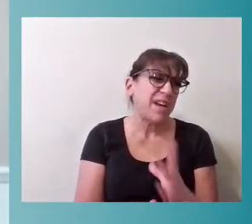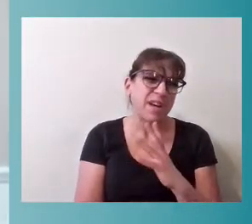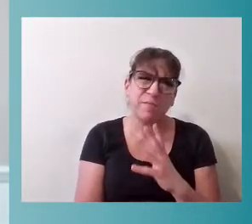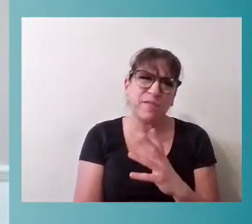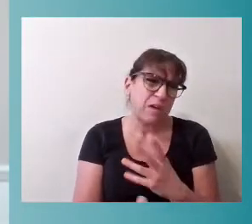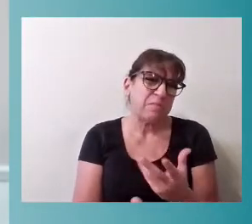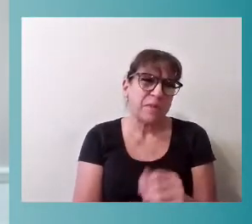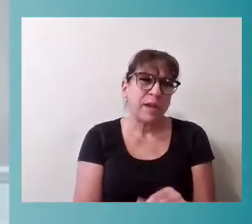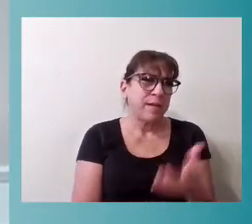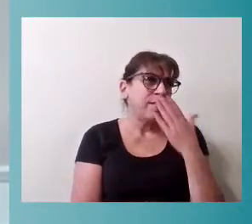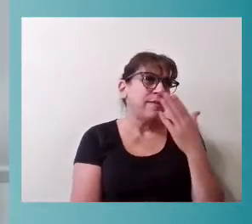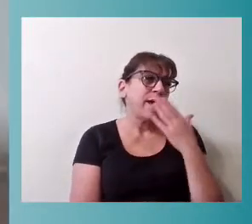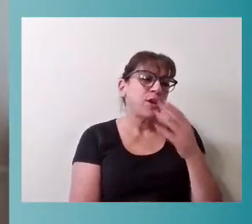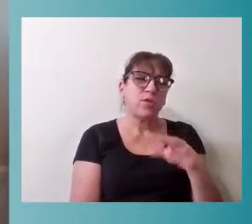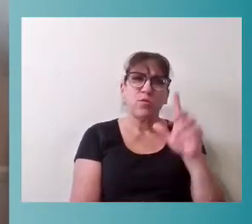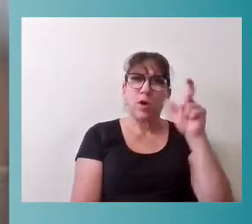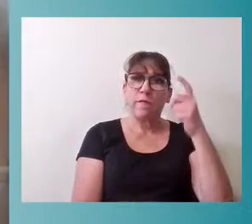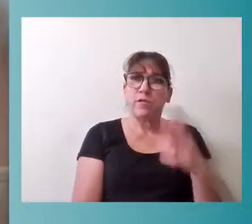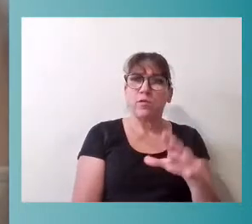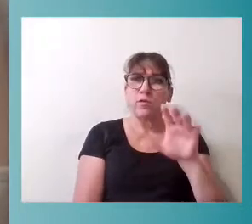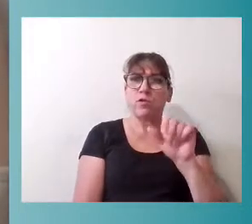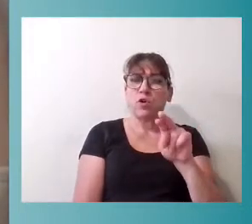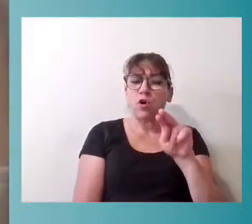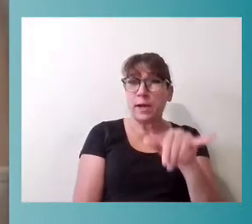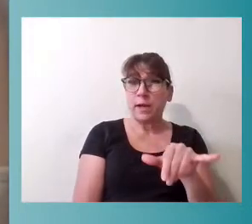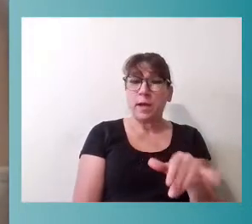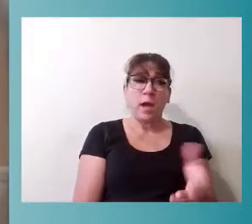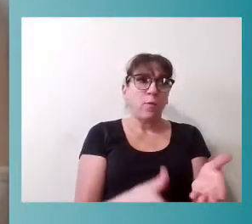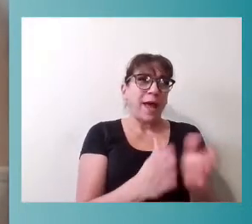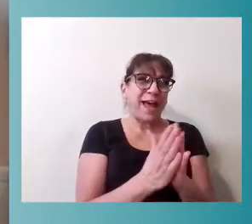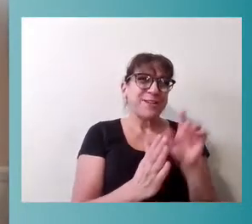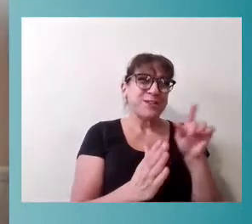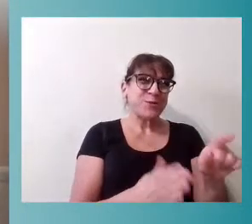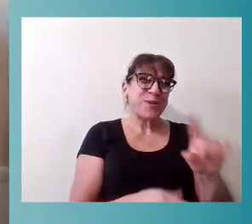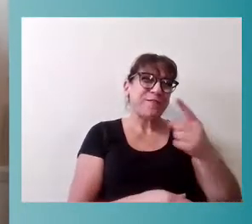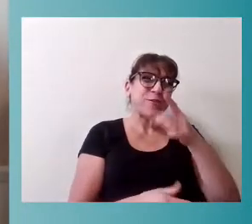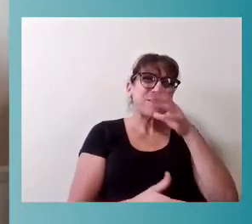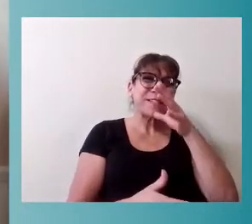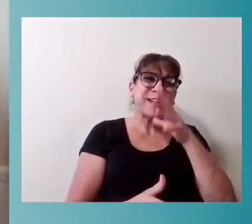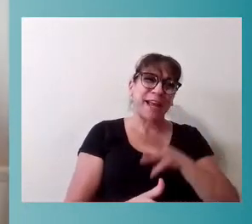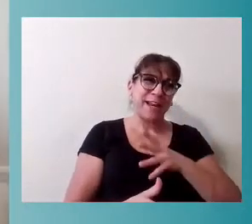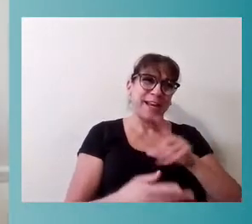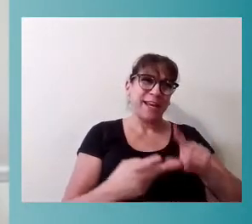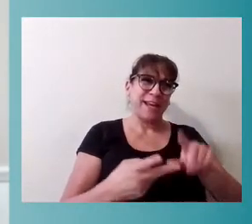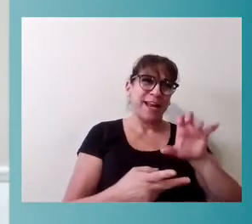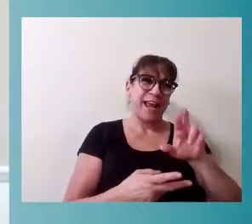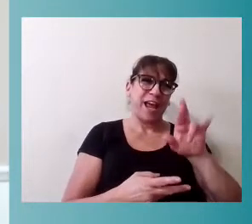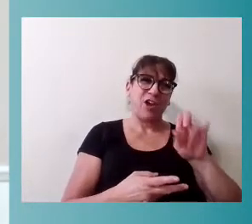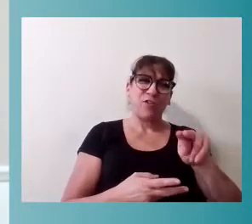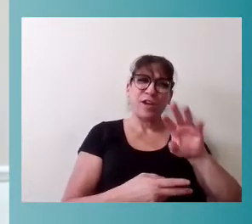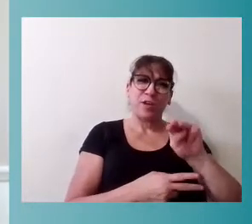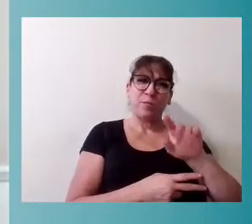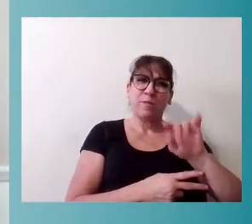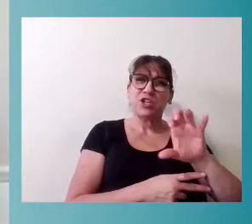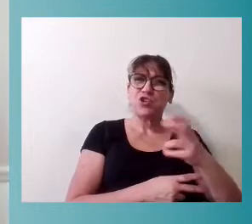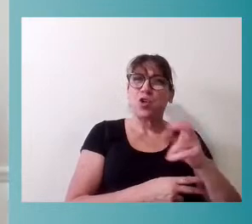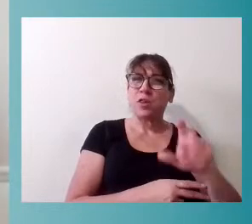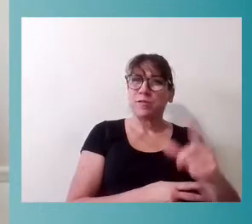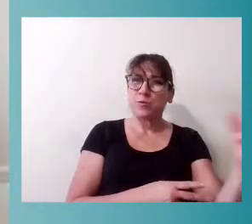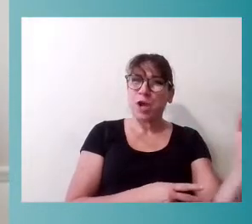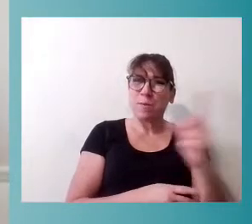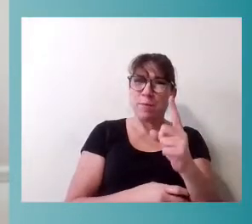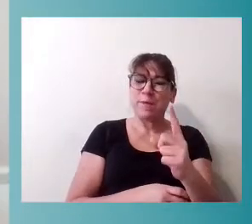Thank you, Governor Carney. I am going to ask you and the First Lady and Erin Mitchell to come back up to the front as we give